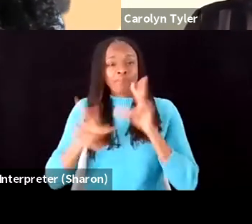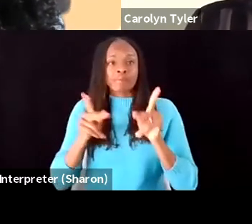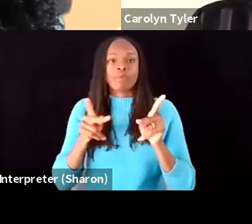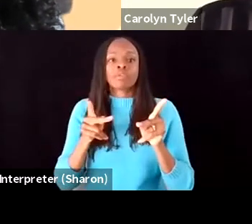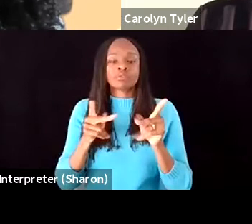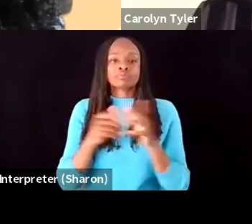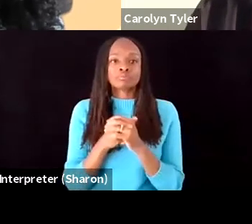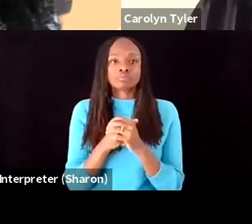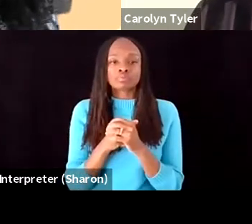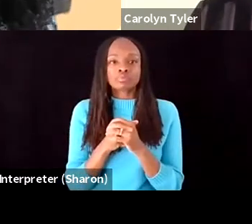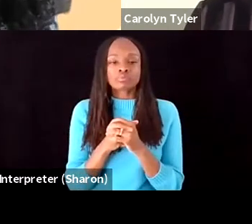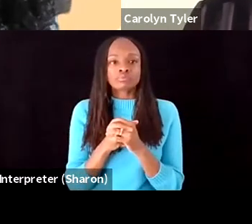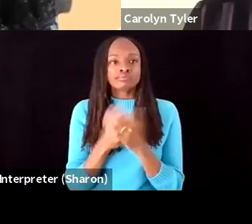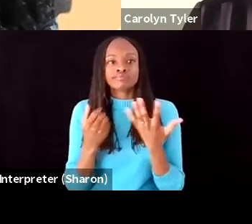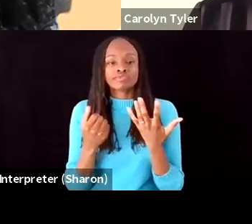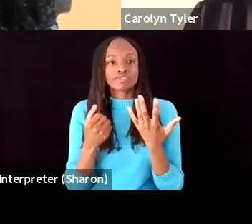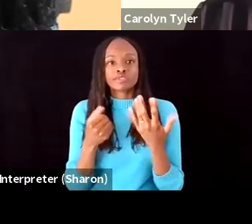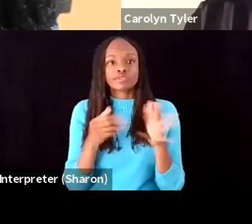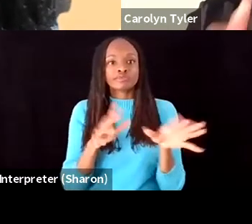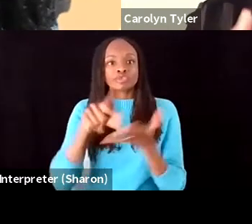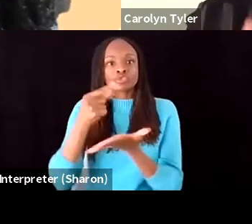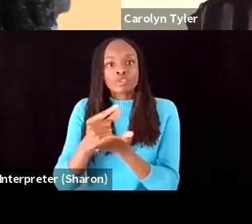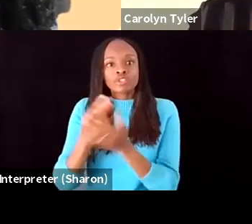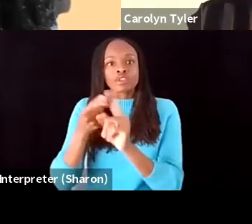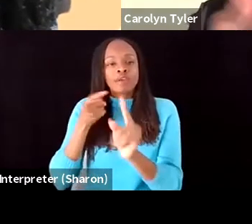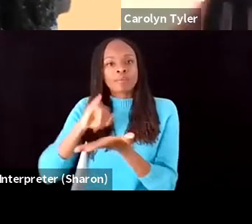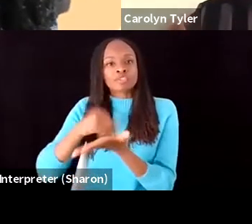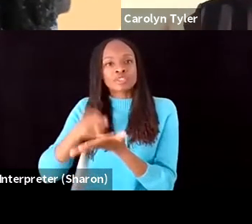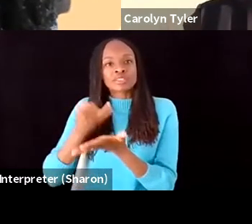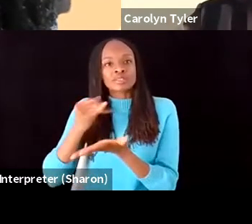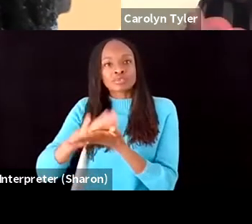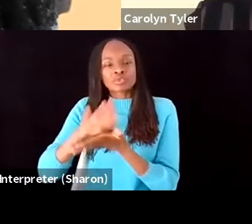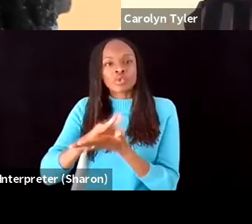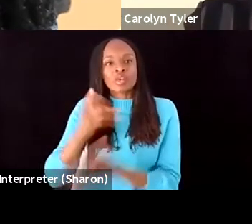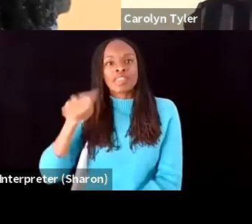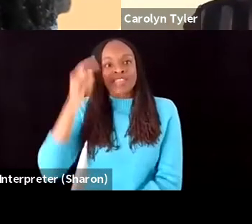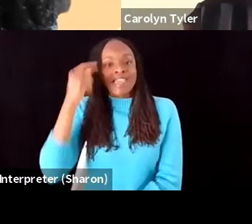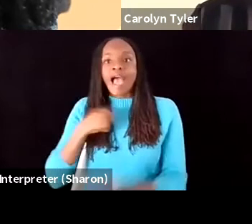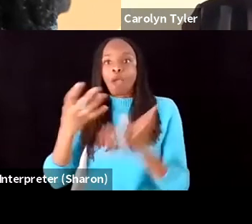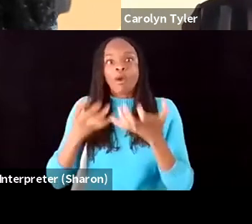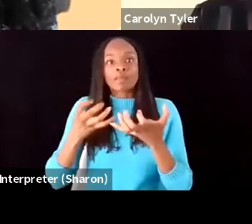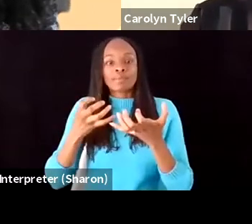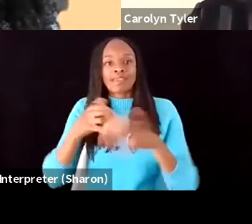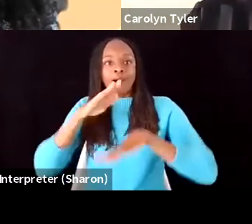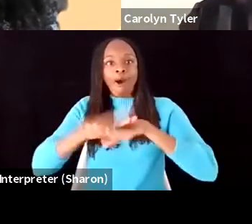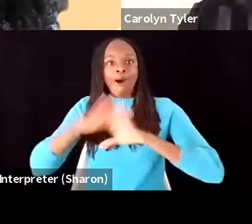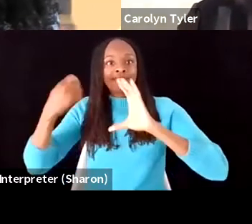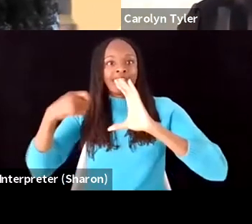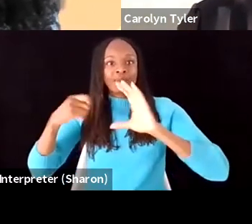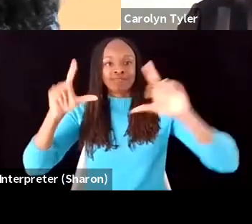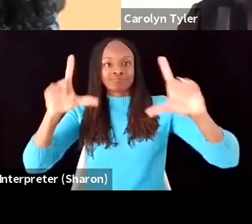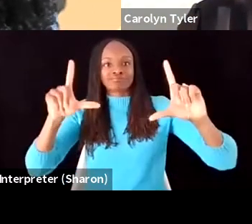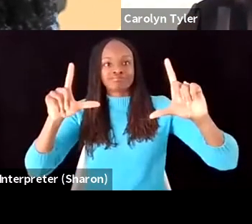of journalism school, what they think of is, I want to be on camera, because that's what